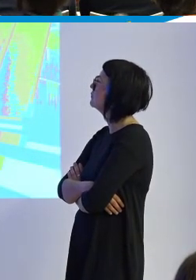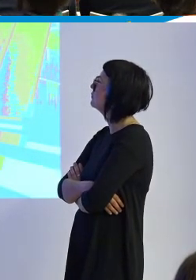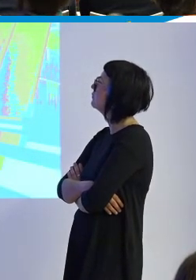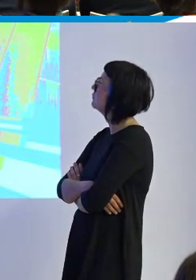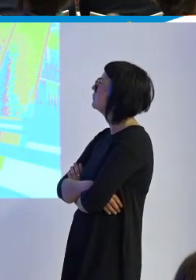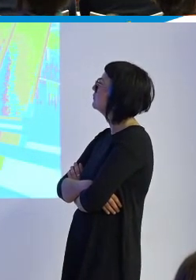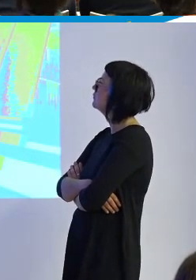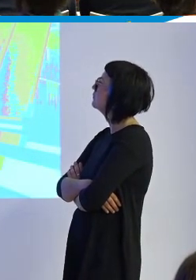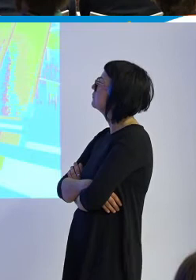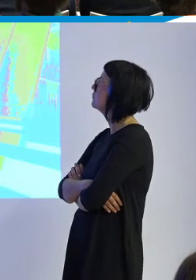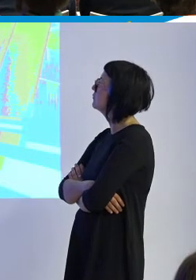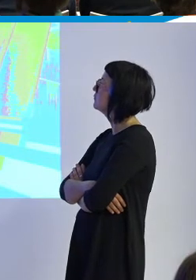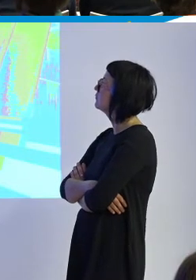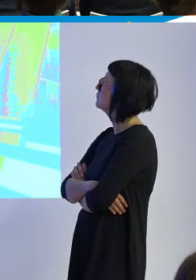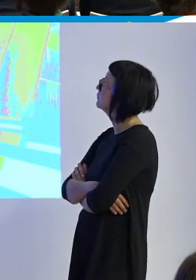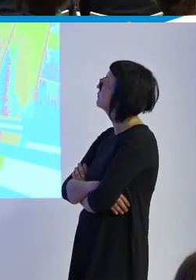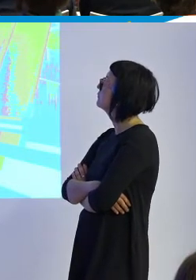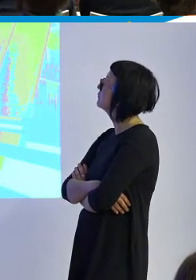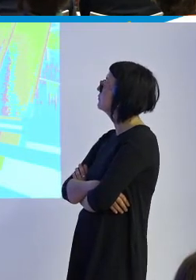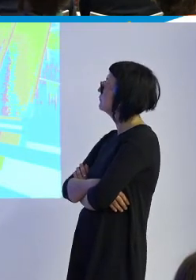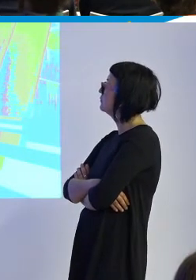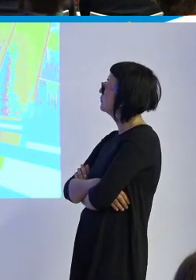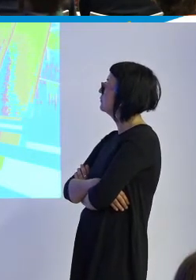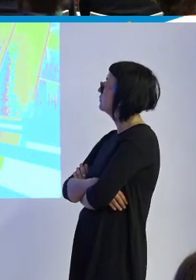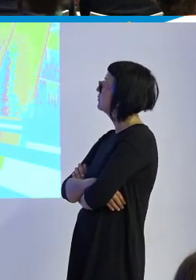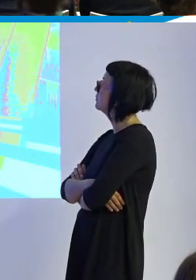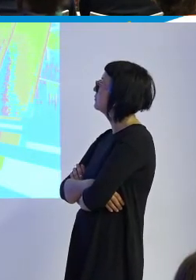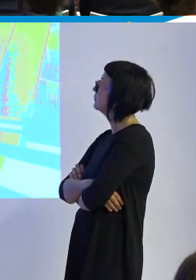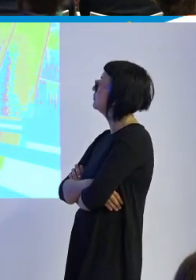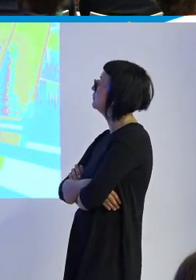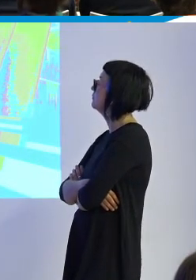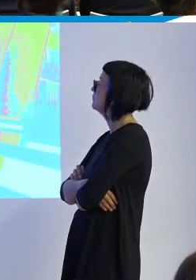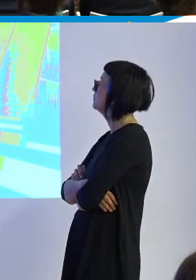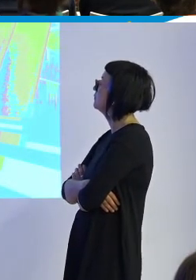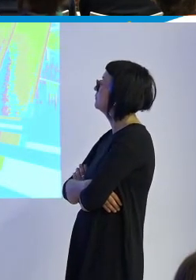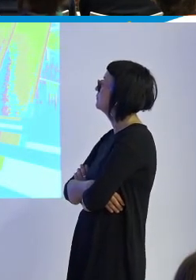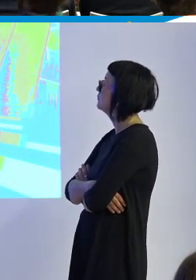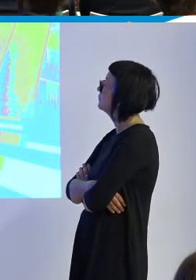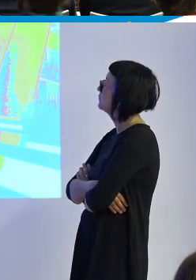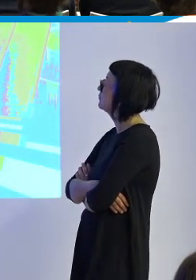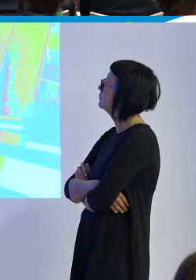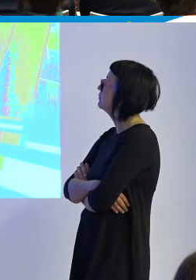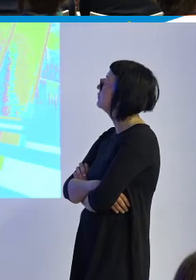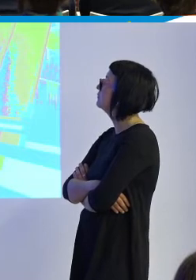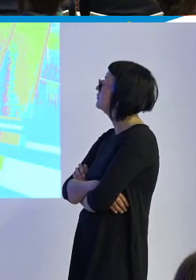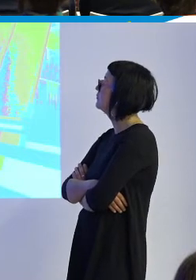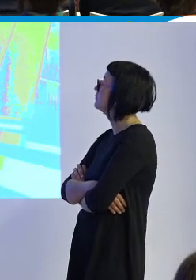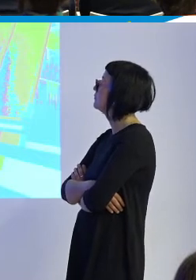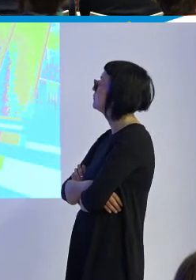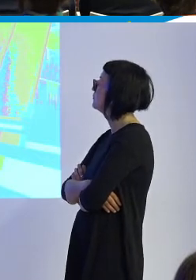we made it compact with great maneuverability we also made the operating interface user-friendly for the staff